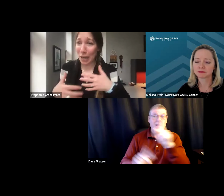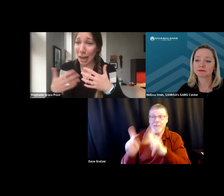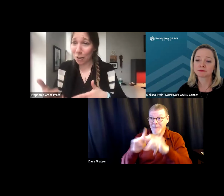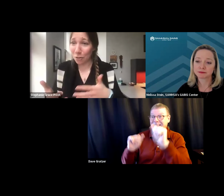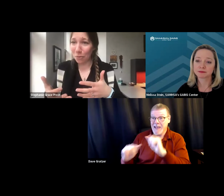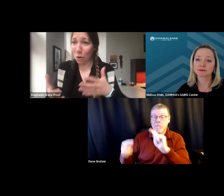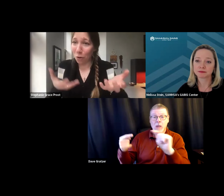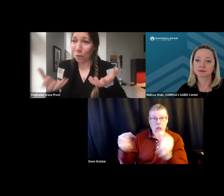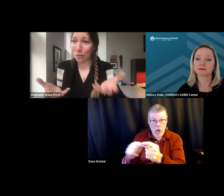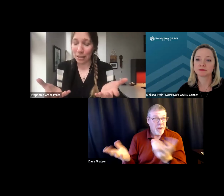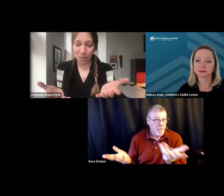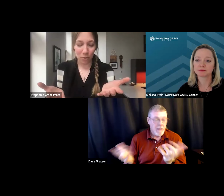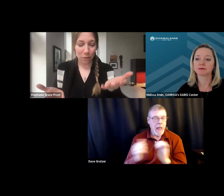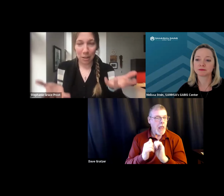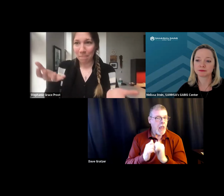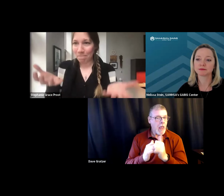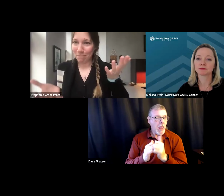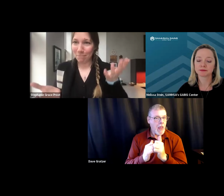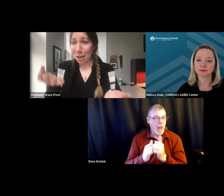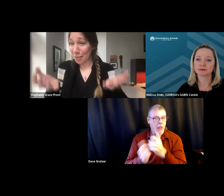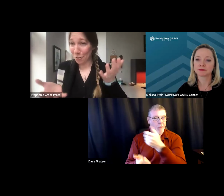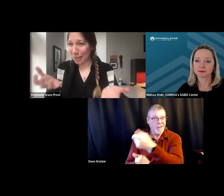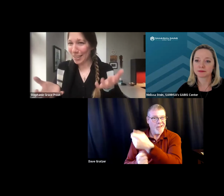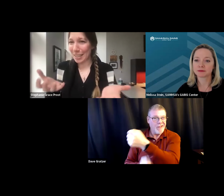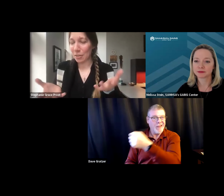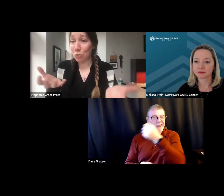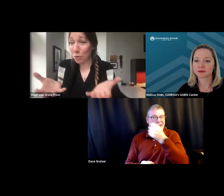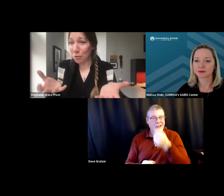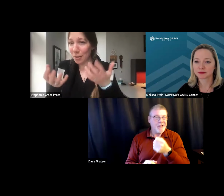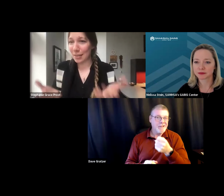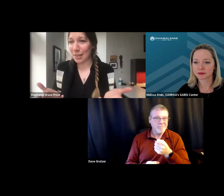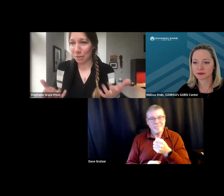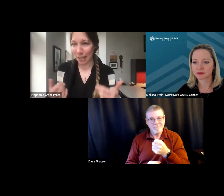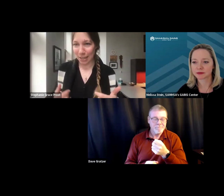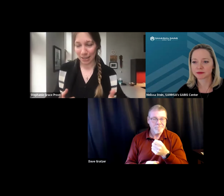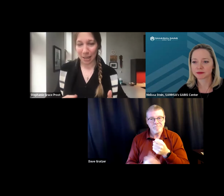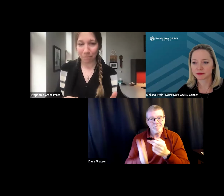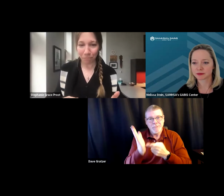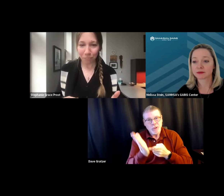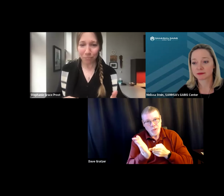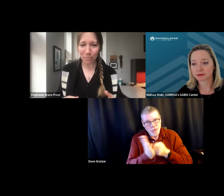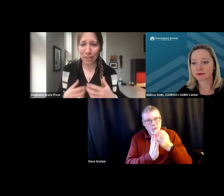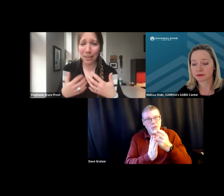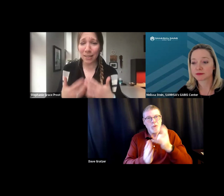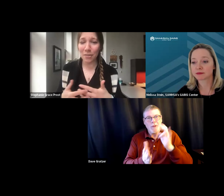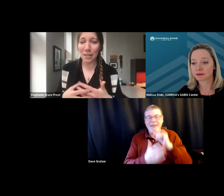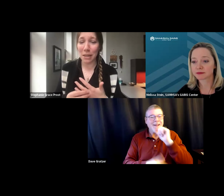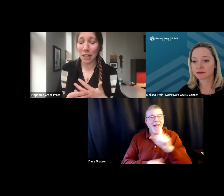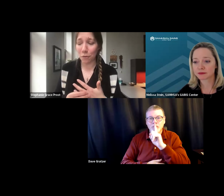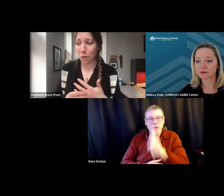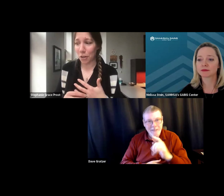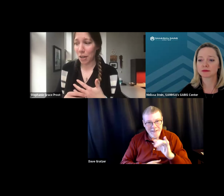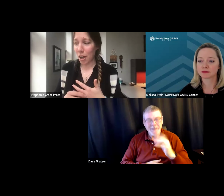And so, like, how do you hold these sort of non-dualistic truths simultaneously? And I think that